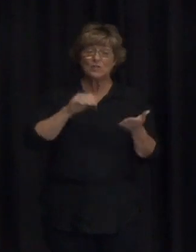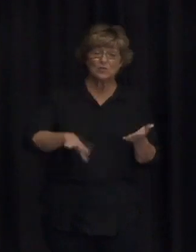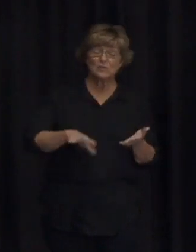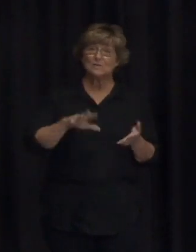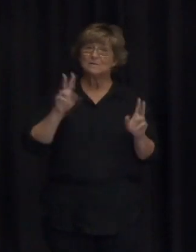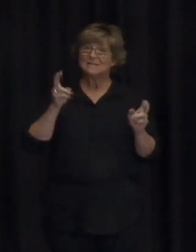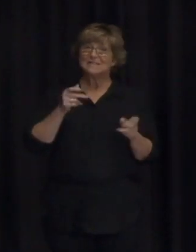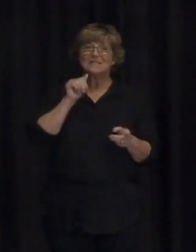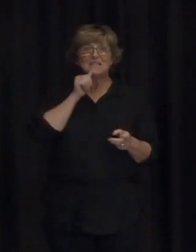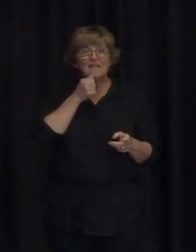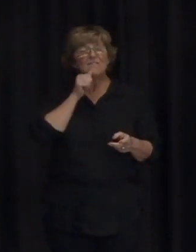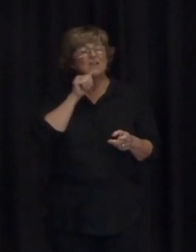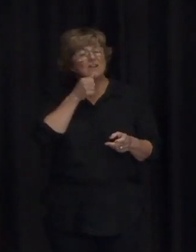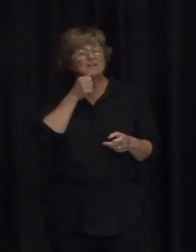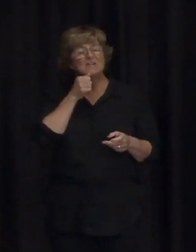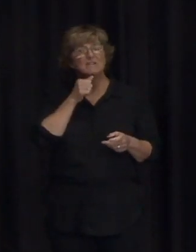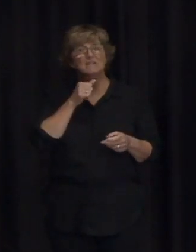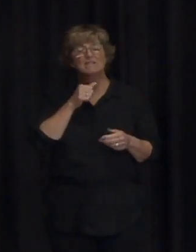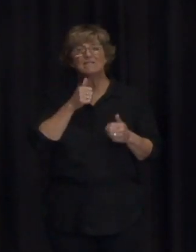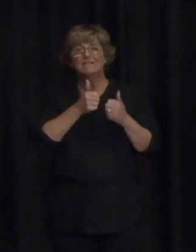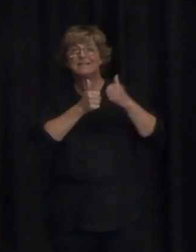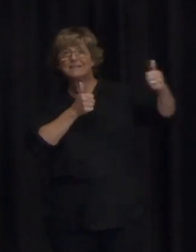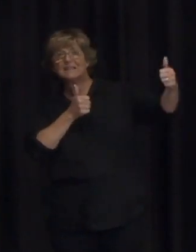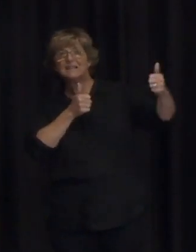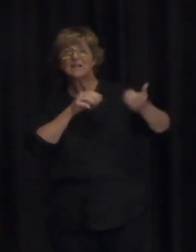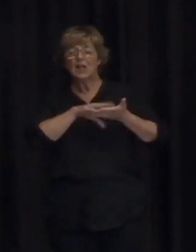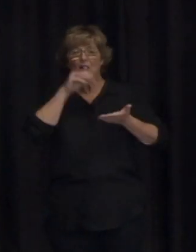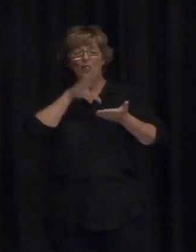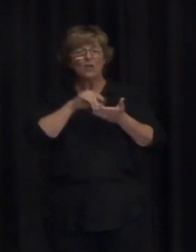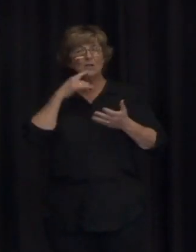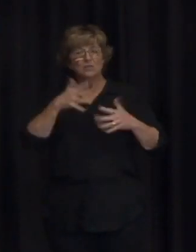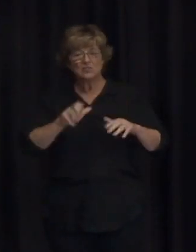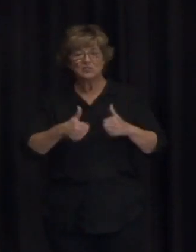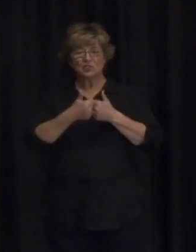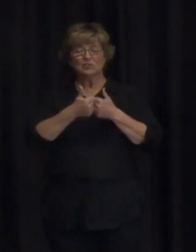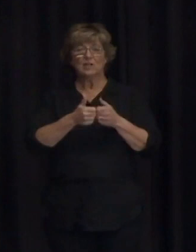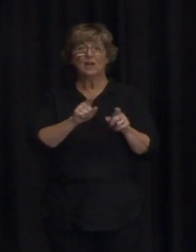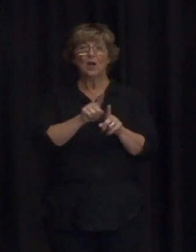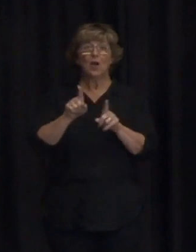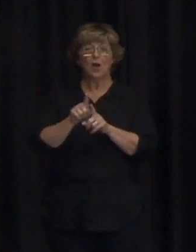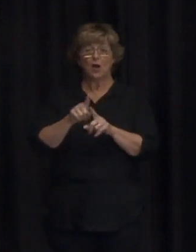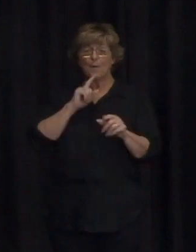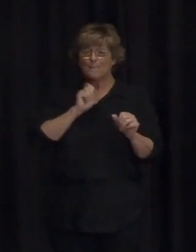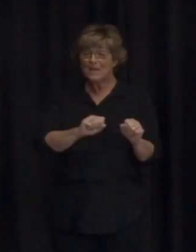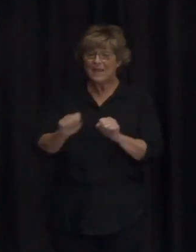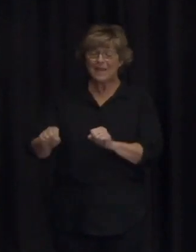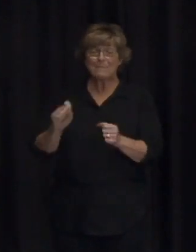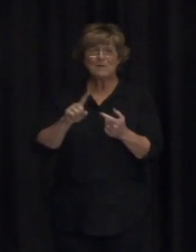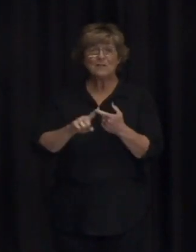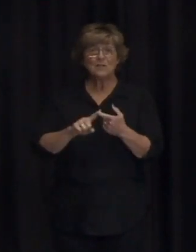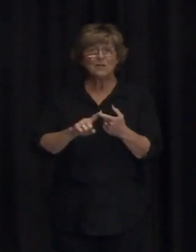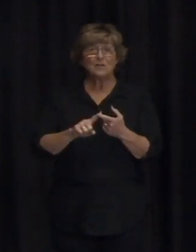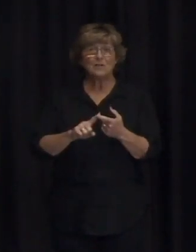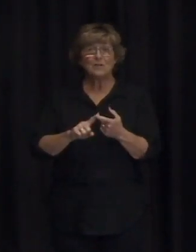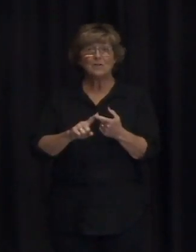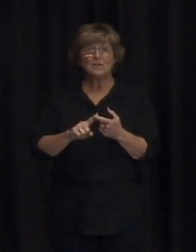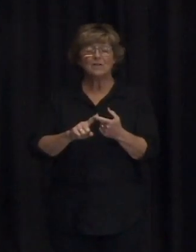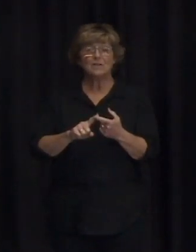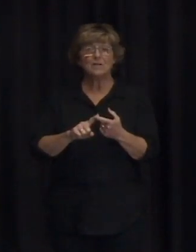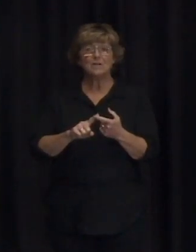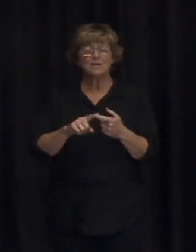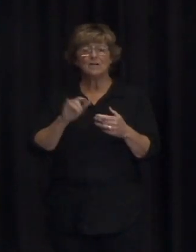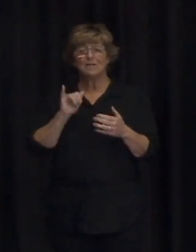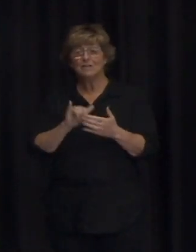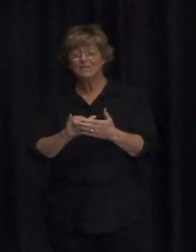suffering. Distance learning has been a huge challenge, in addition to the challenges of being able to, whether you have Wi-Fi